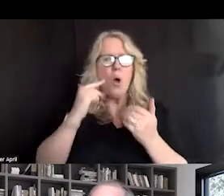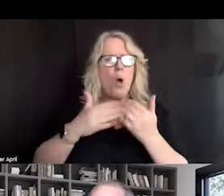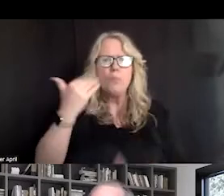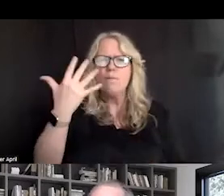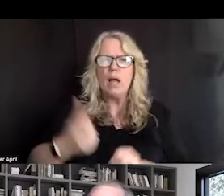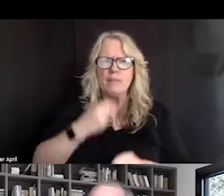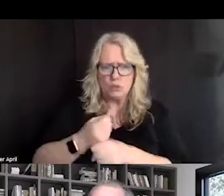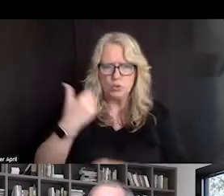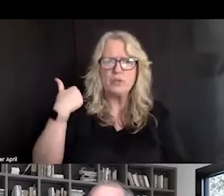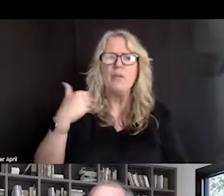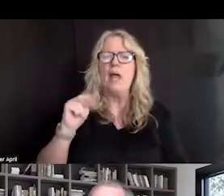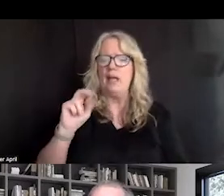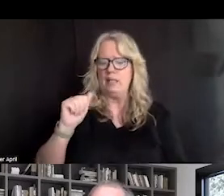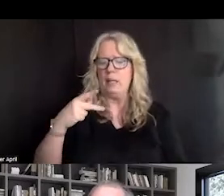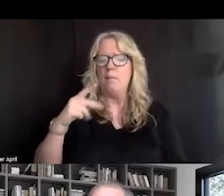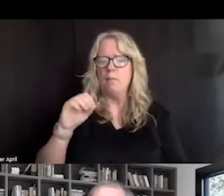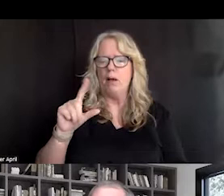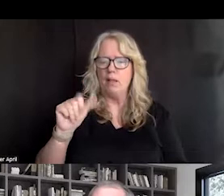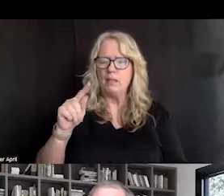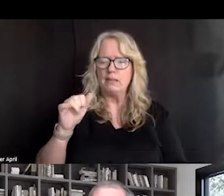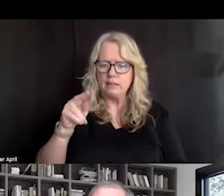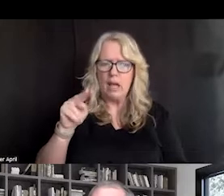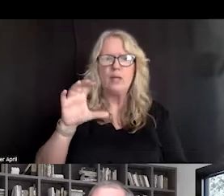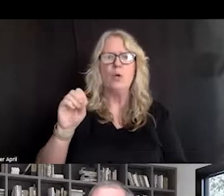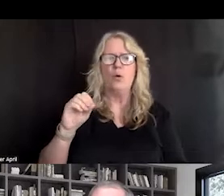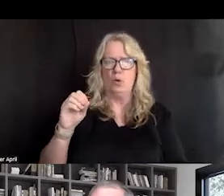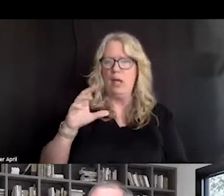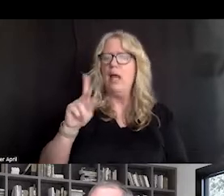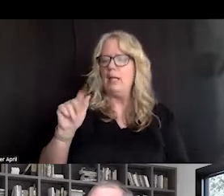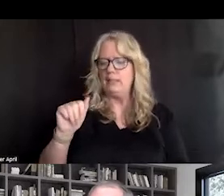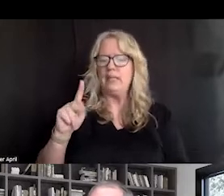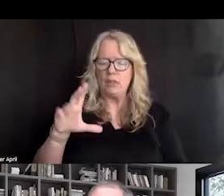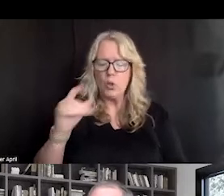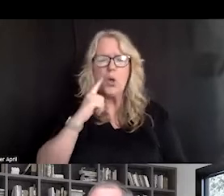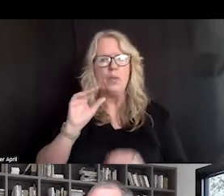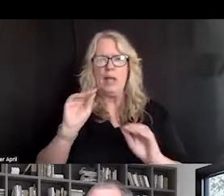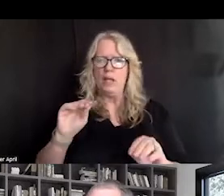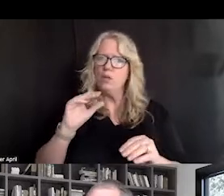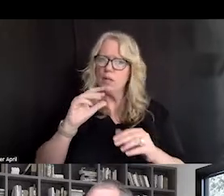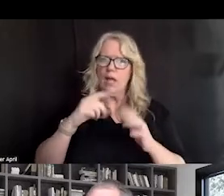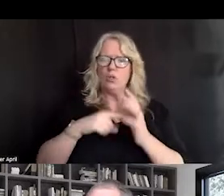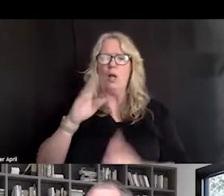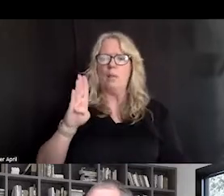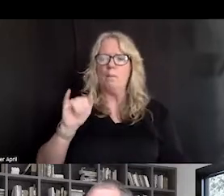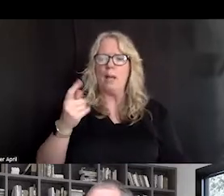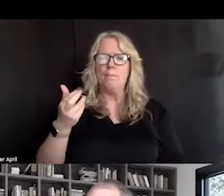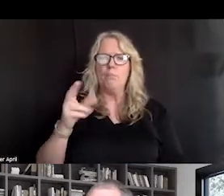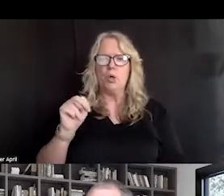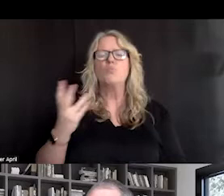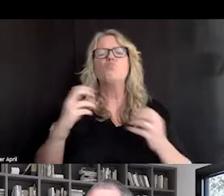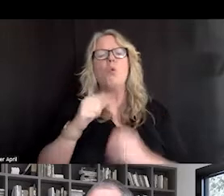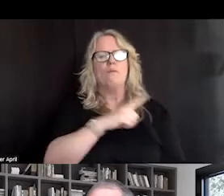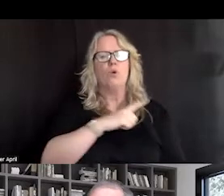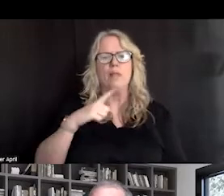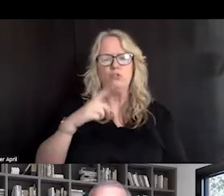that Napolitano and Katko were the bipartisan co-sponsors of. So we'll have more on the legislation